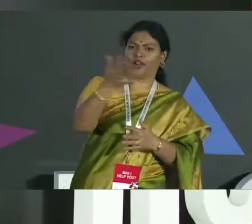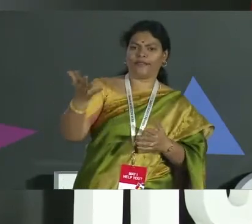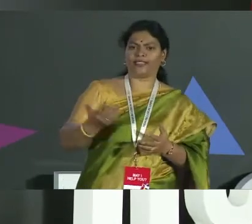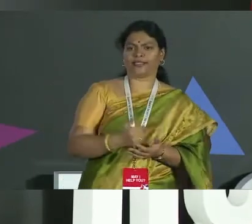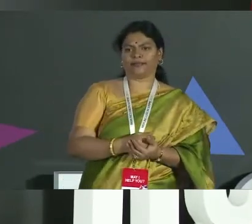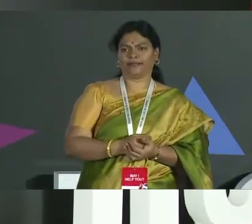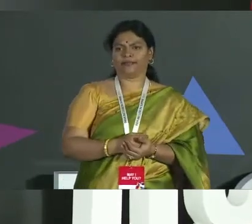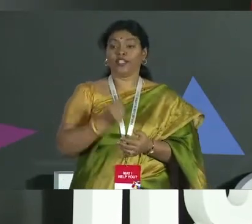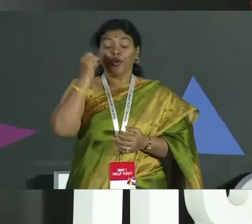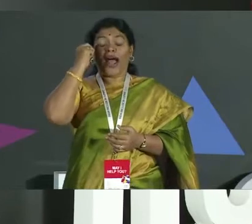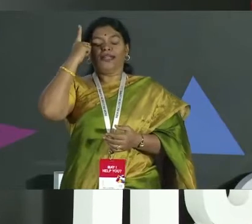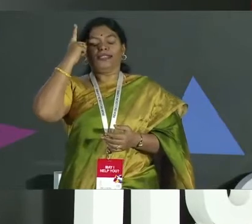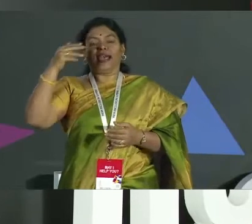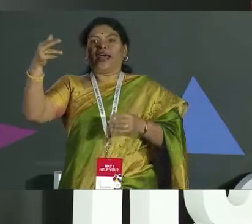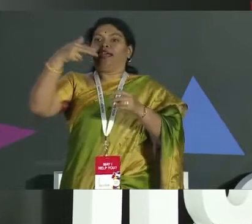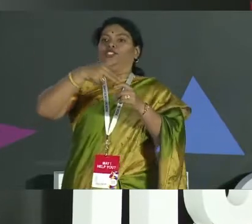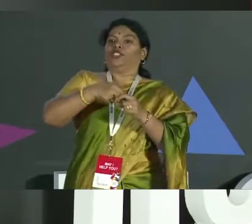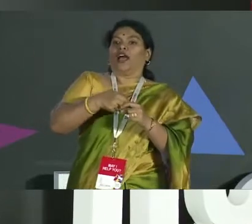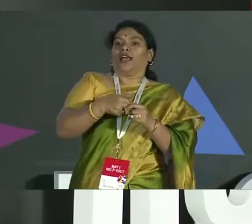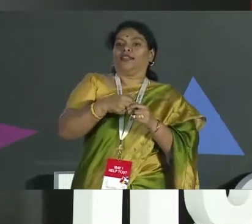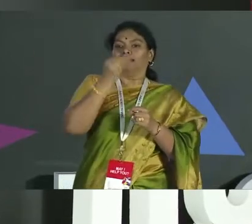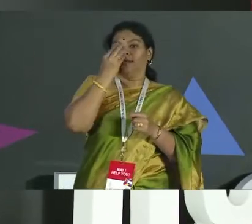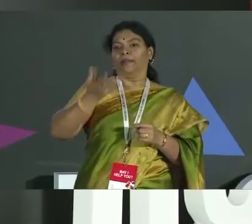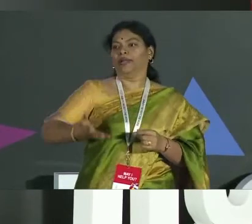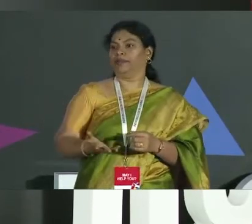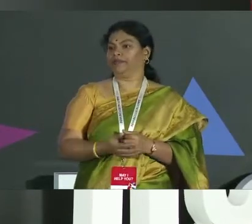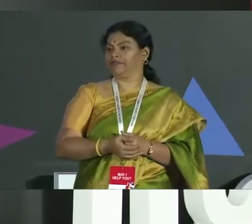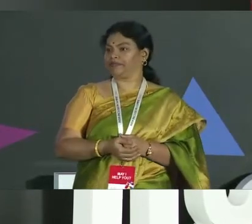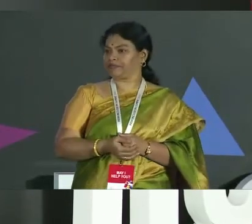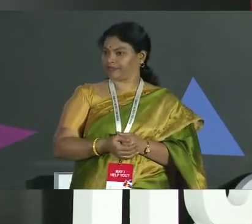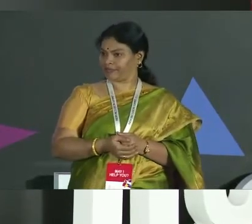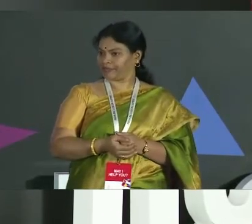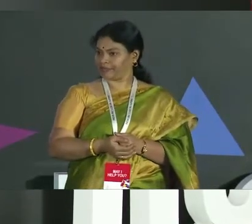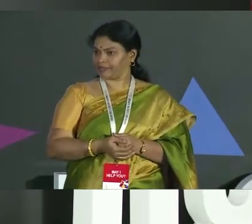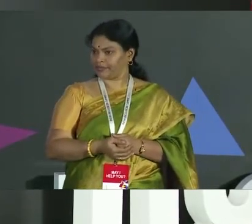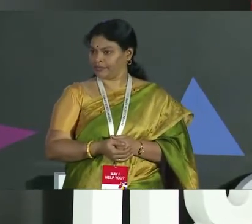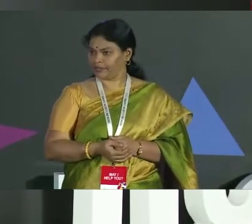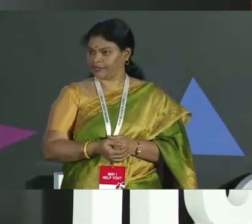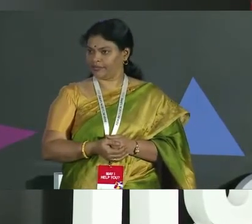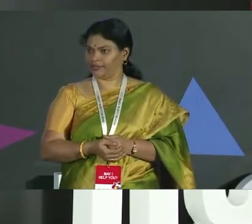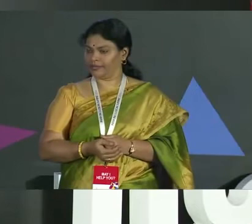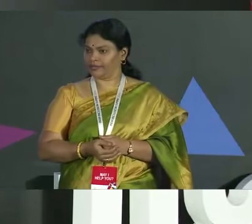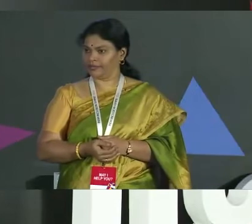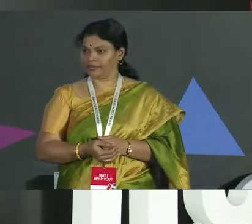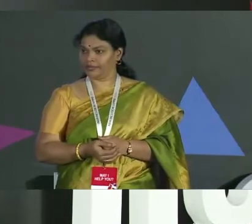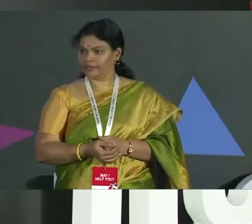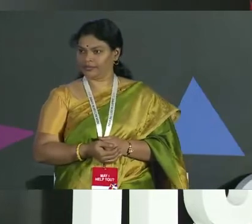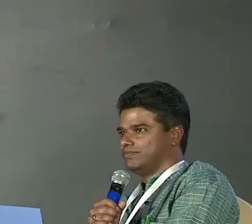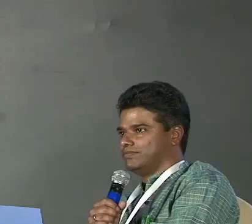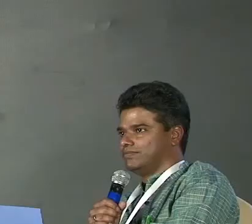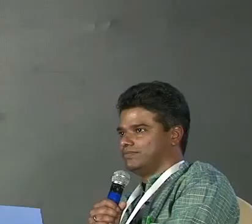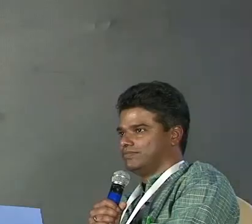join the Bharat. Some of us don't realize that Shiva is in us. Hello. There's one lady there. Hello. Yeah. Shout.